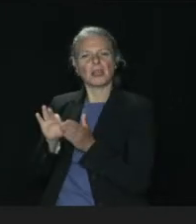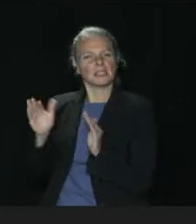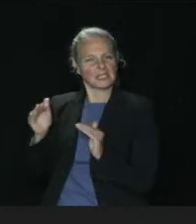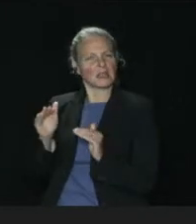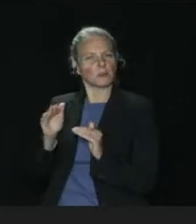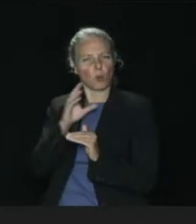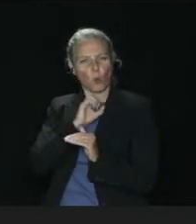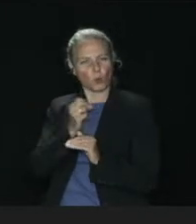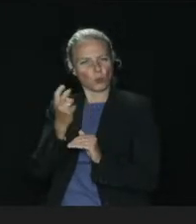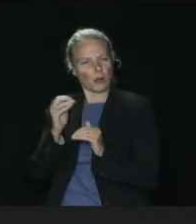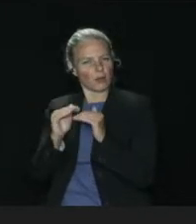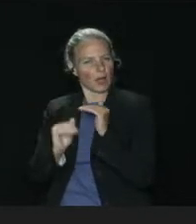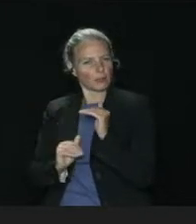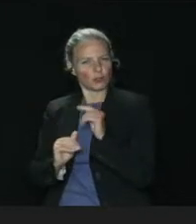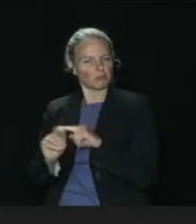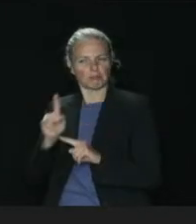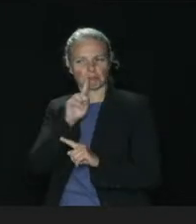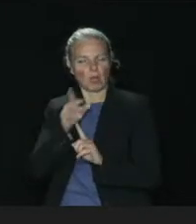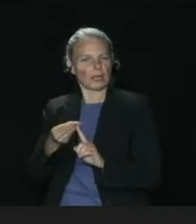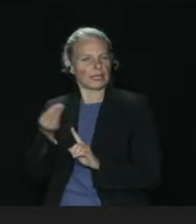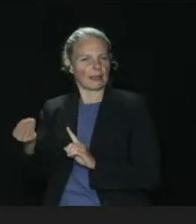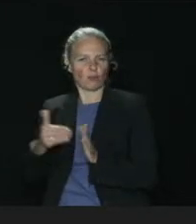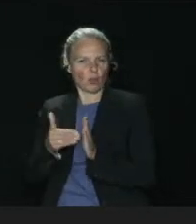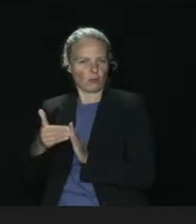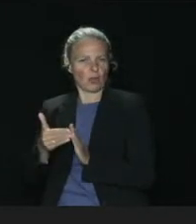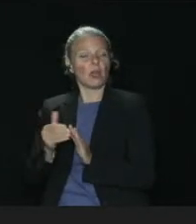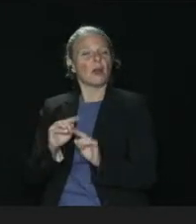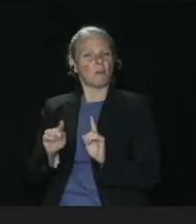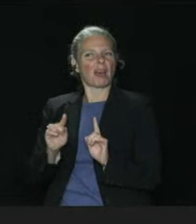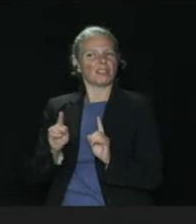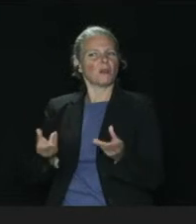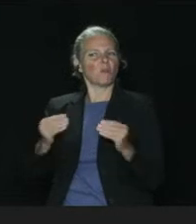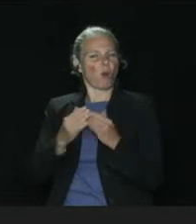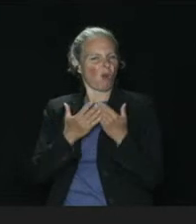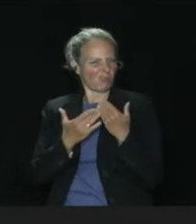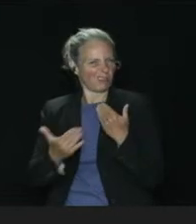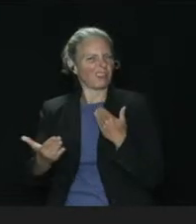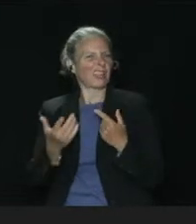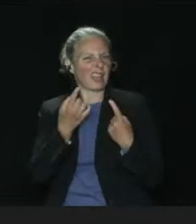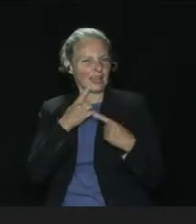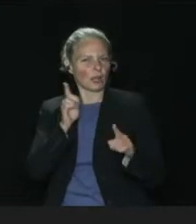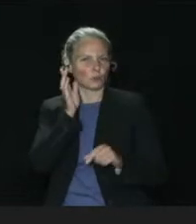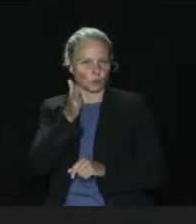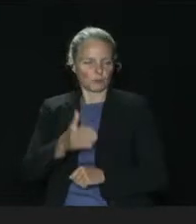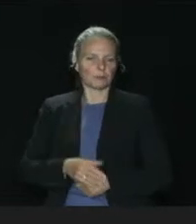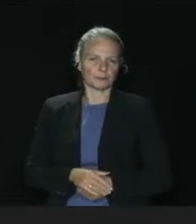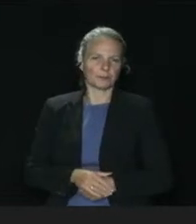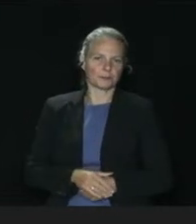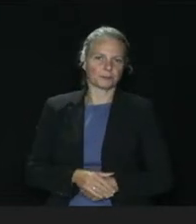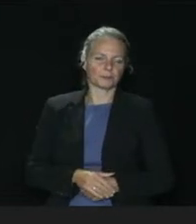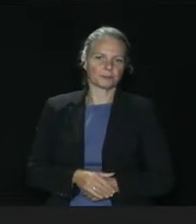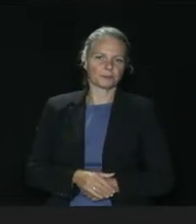we'll have obviously have to answer those detailed questions in the days to come.